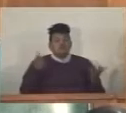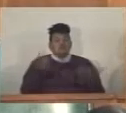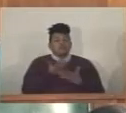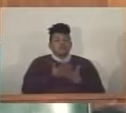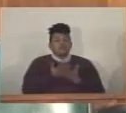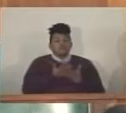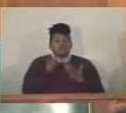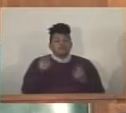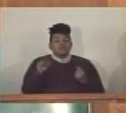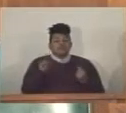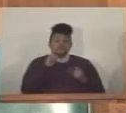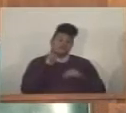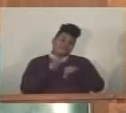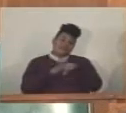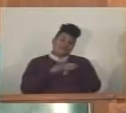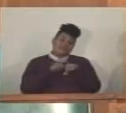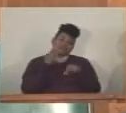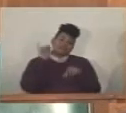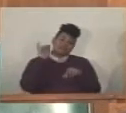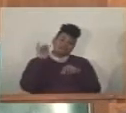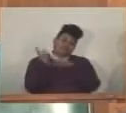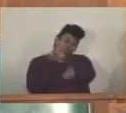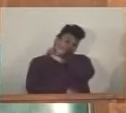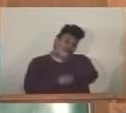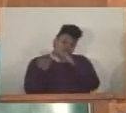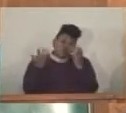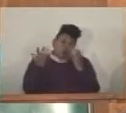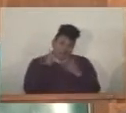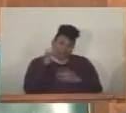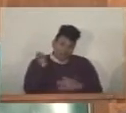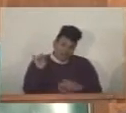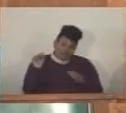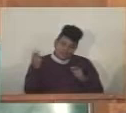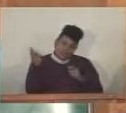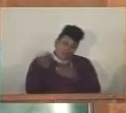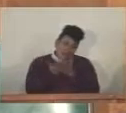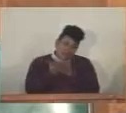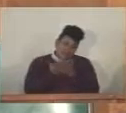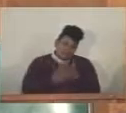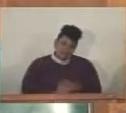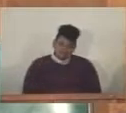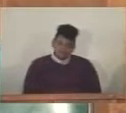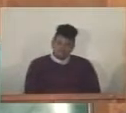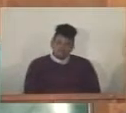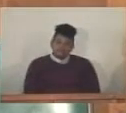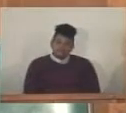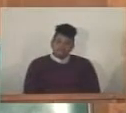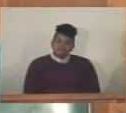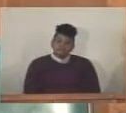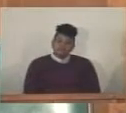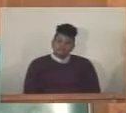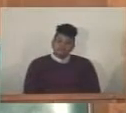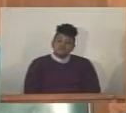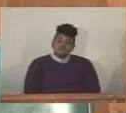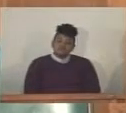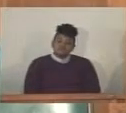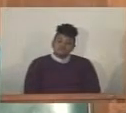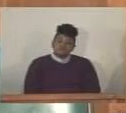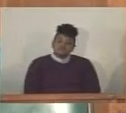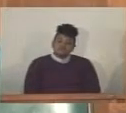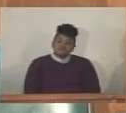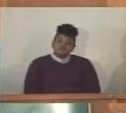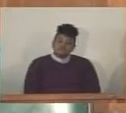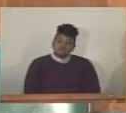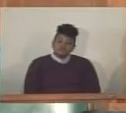lawyer, maybe a different lawyer, or the same lawyer consults, or whatever, and says, look here,